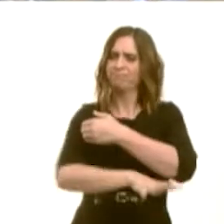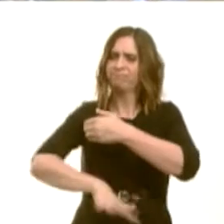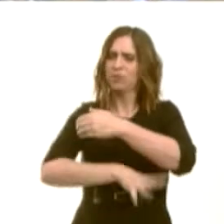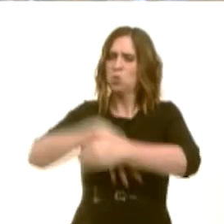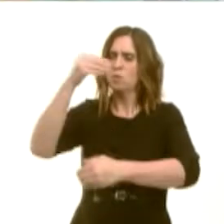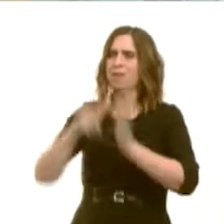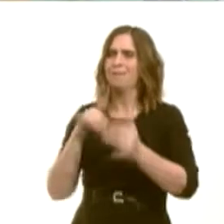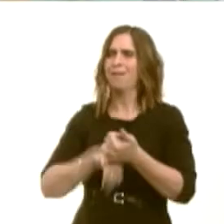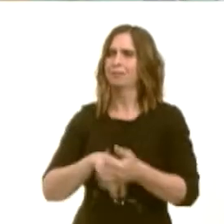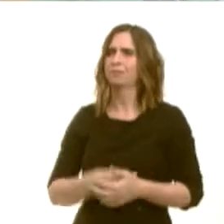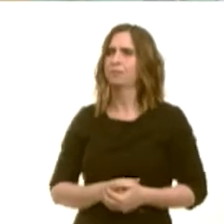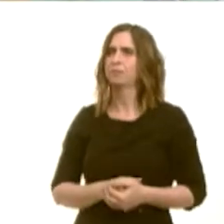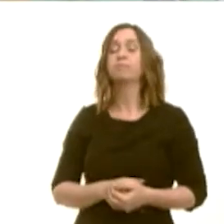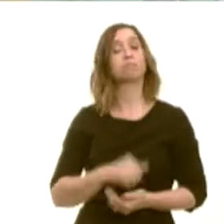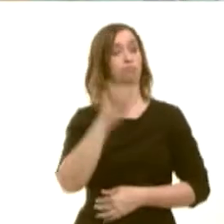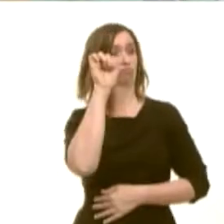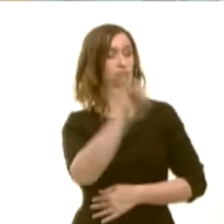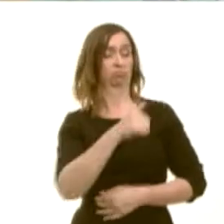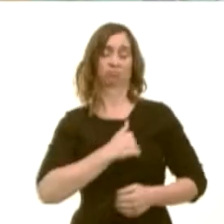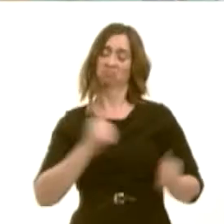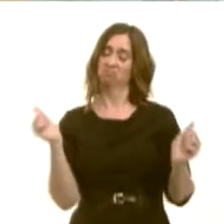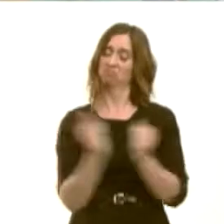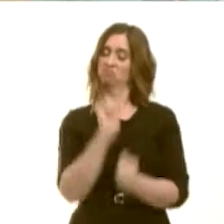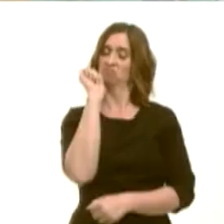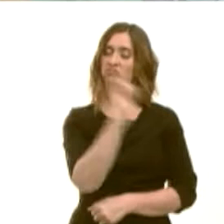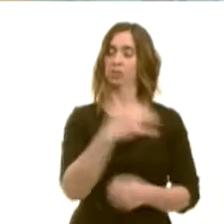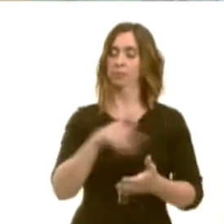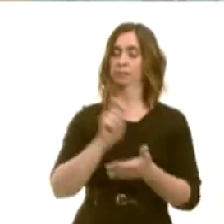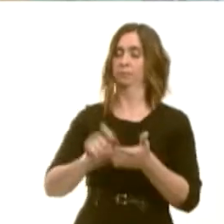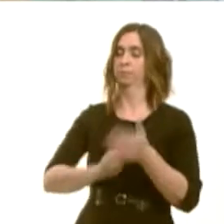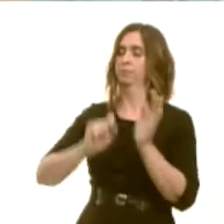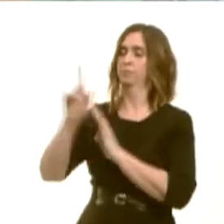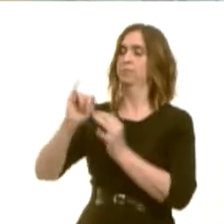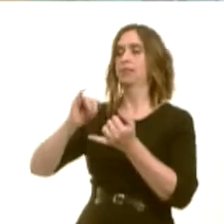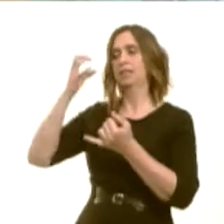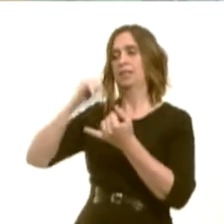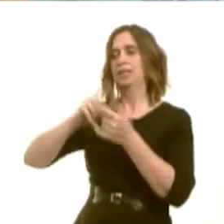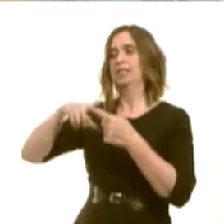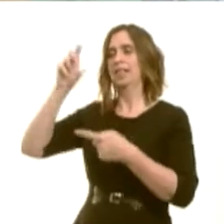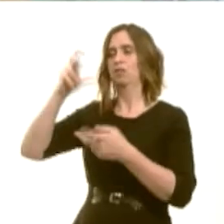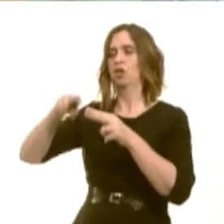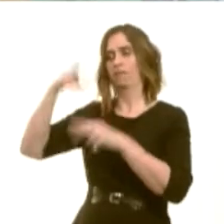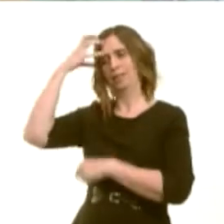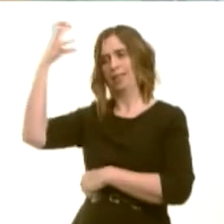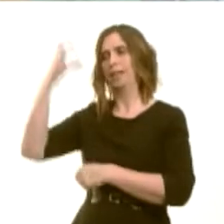concur completely, and a letter has already been sent to the Secretary of State making that exact point.